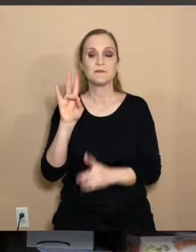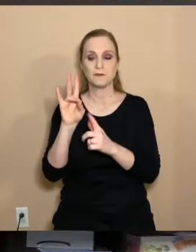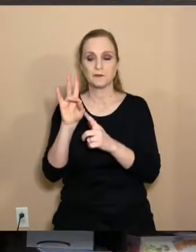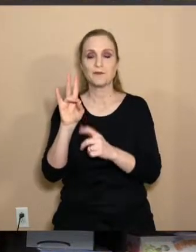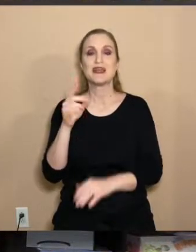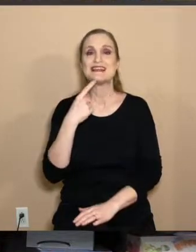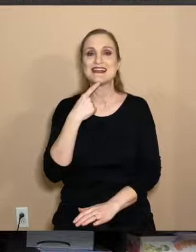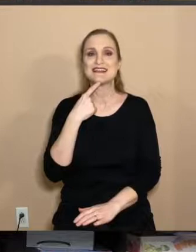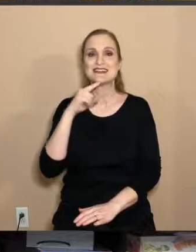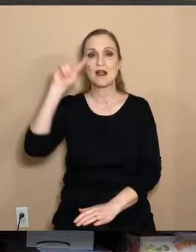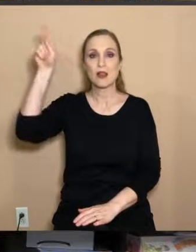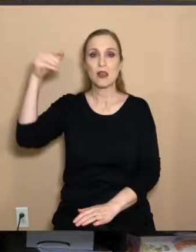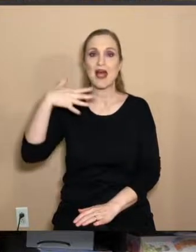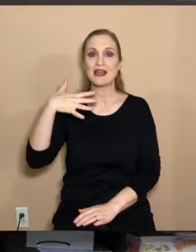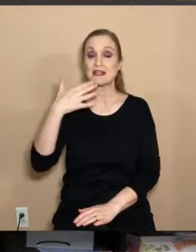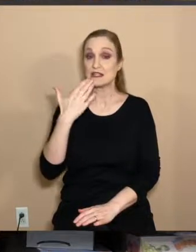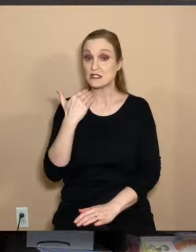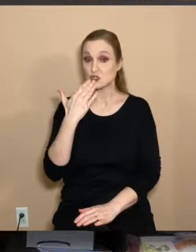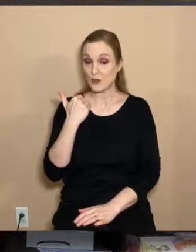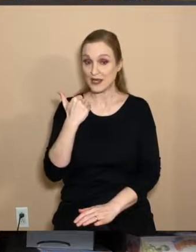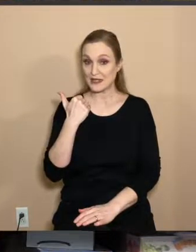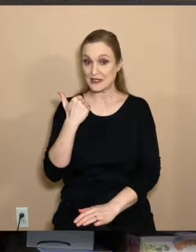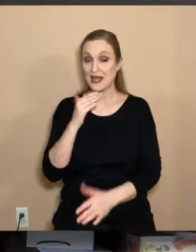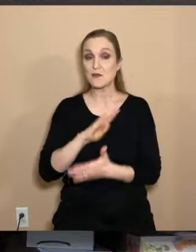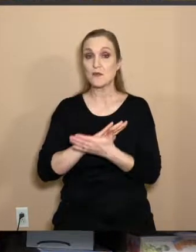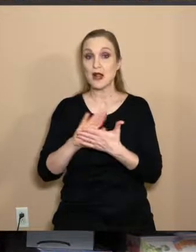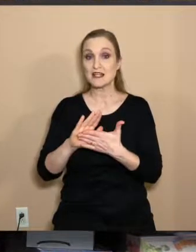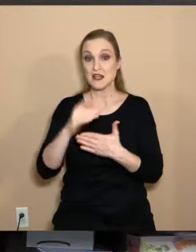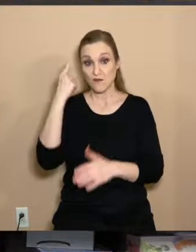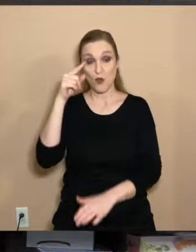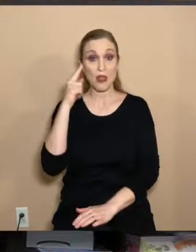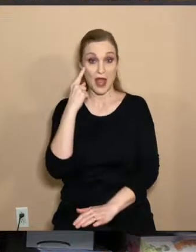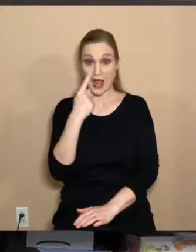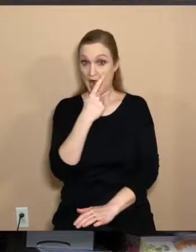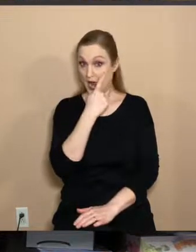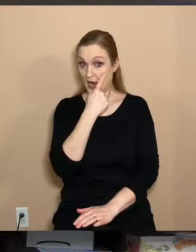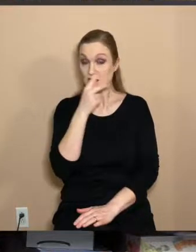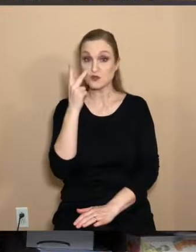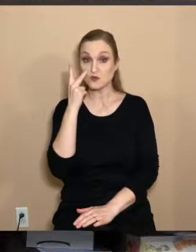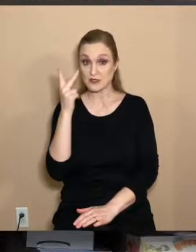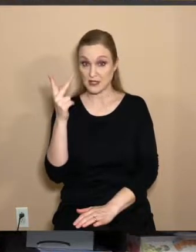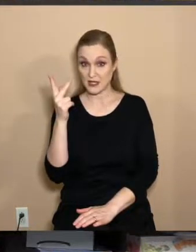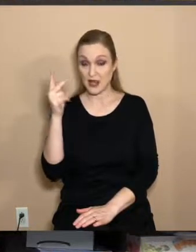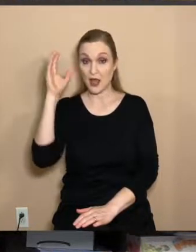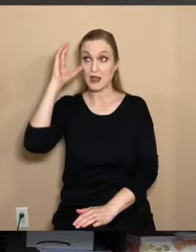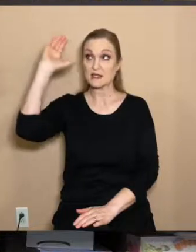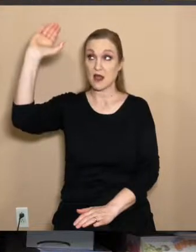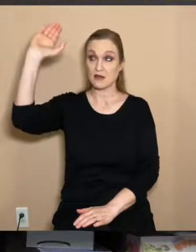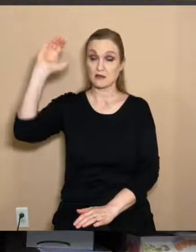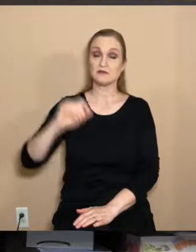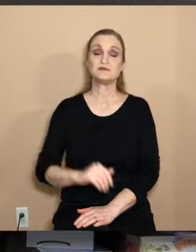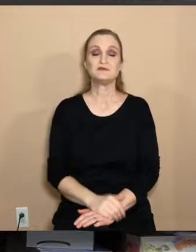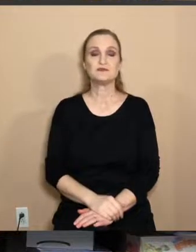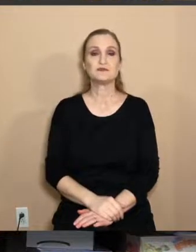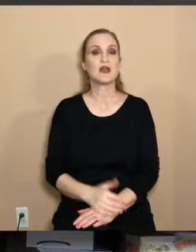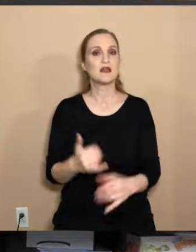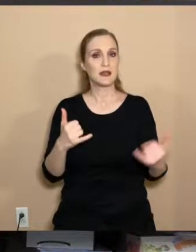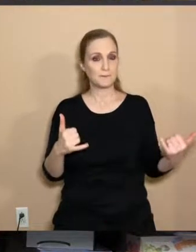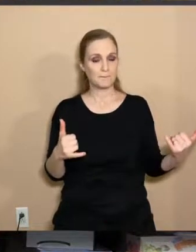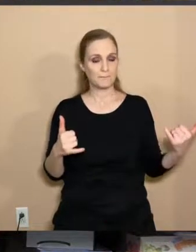says, light is sweet, and it is pleasant for the eyes to see the sun.